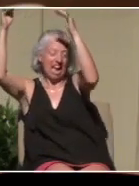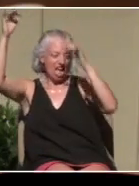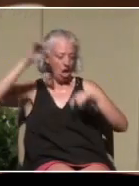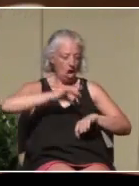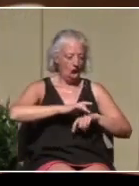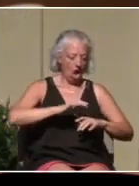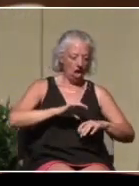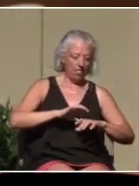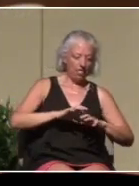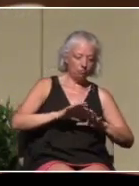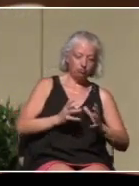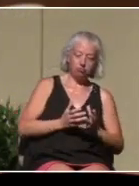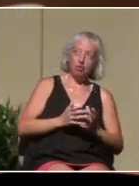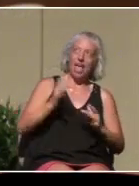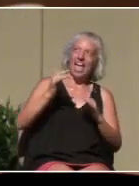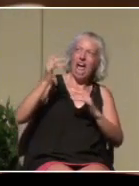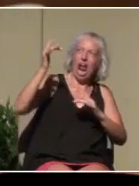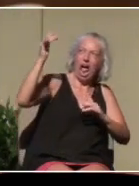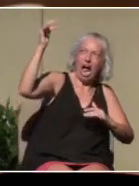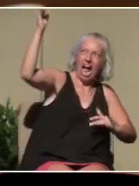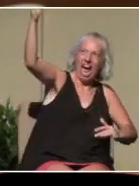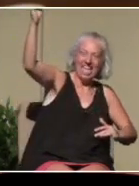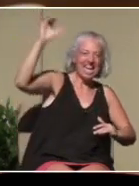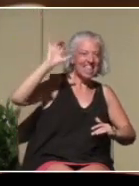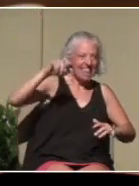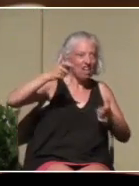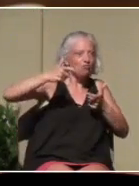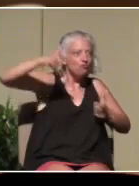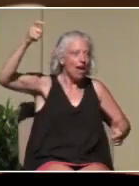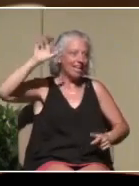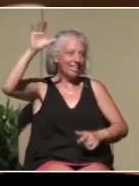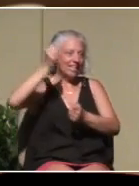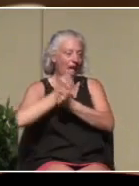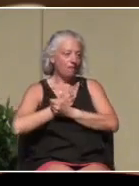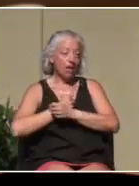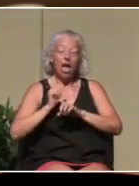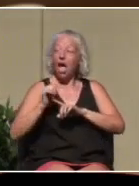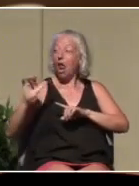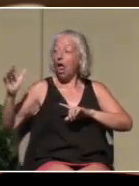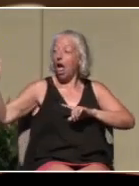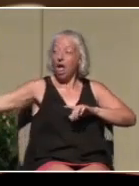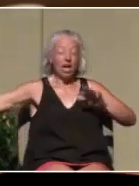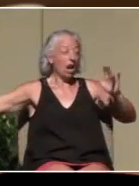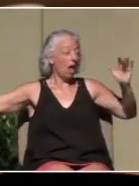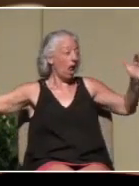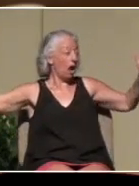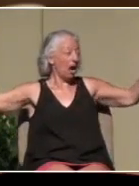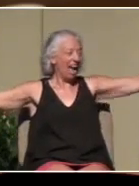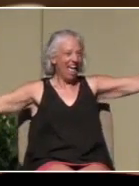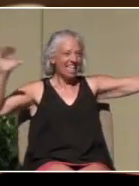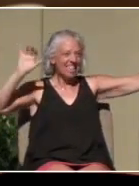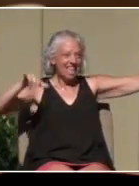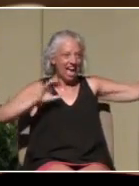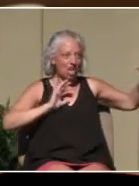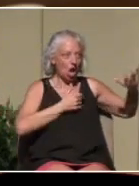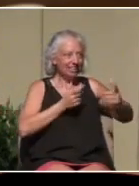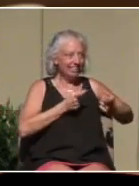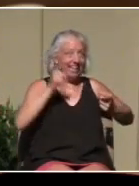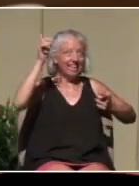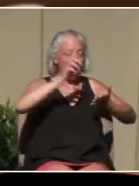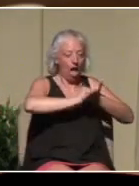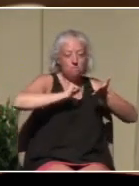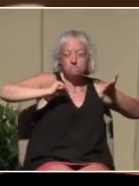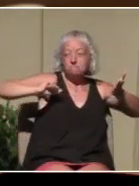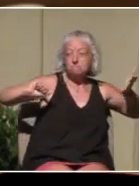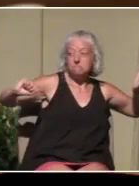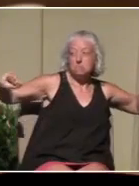fear him. As far as the east is from the west, so far has he removed our transgressions from us. As